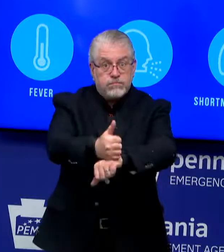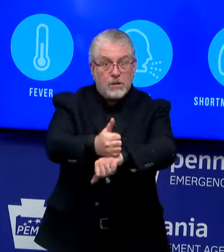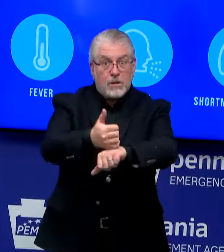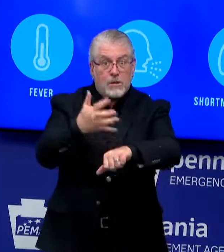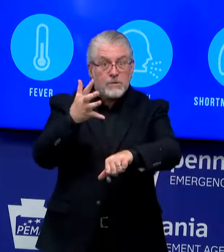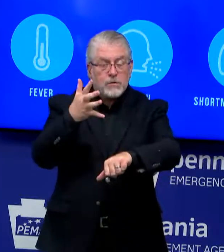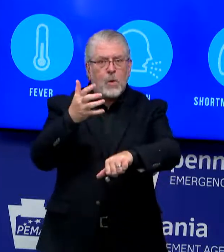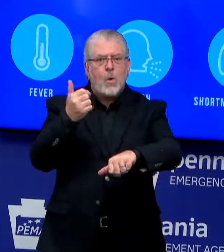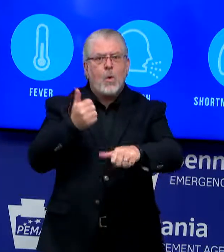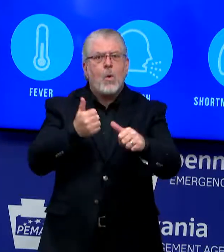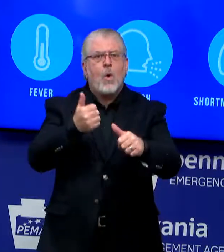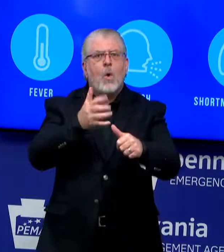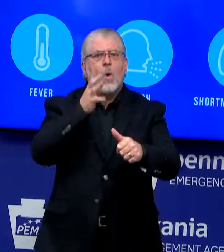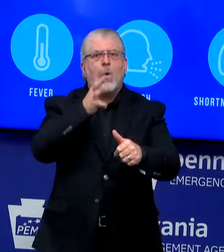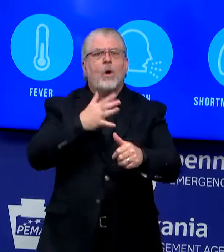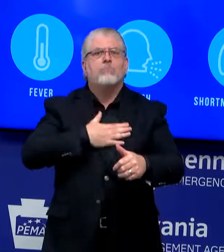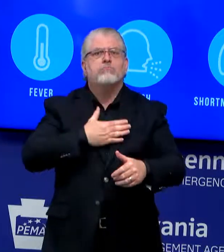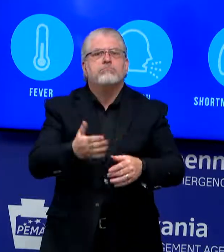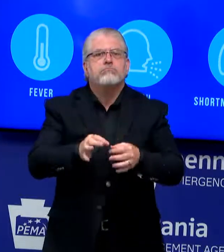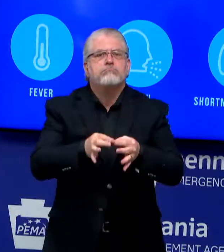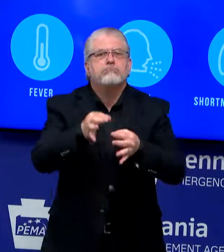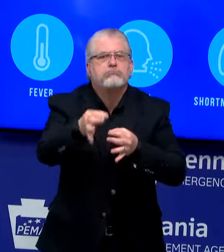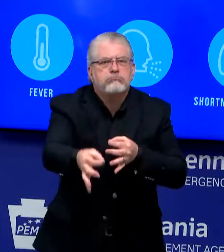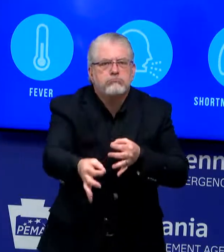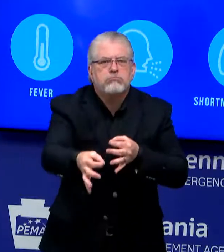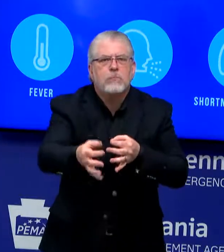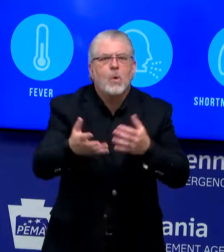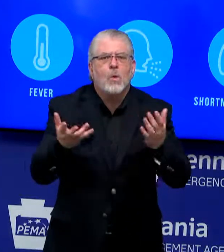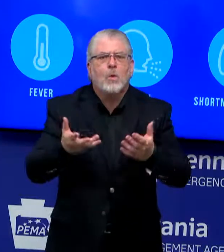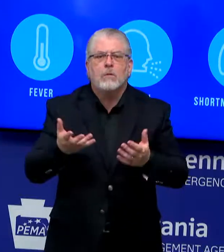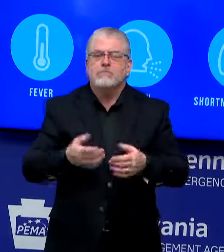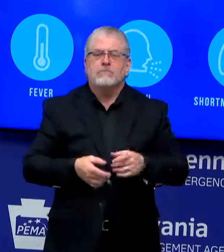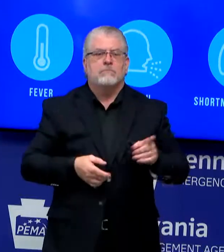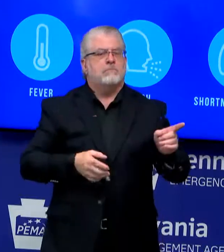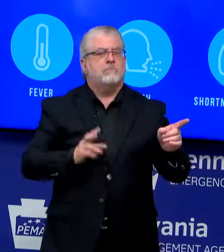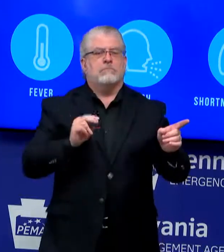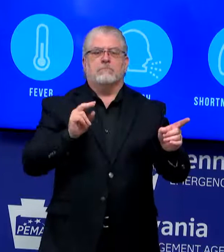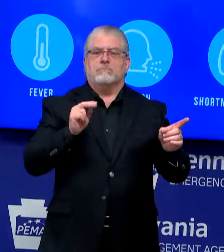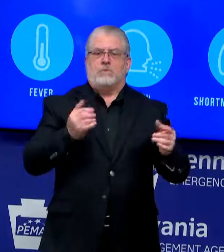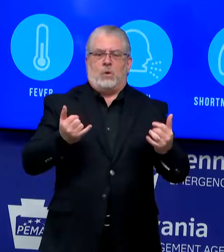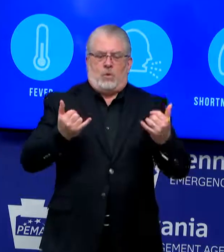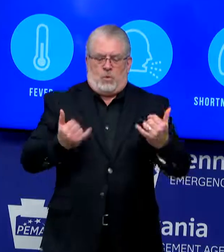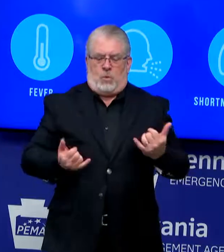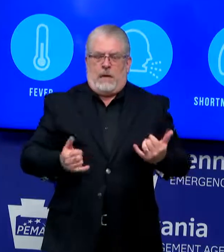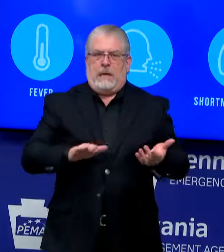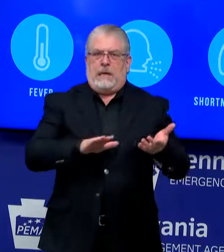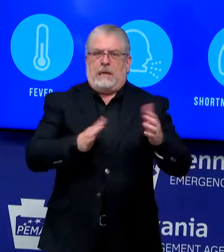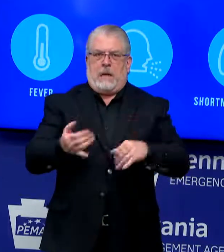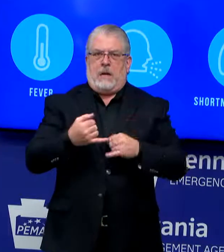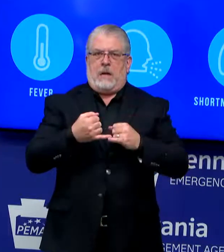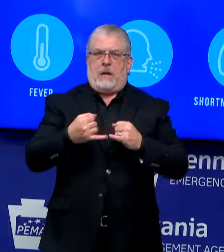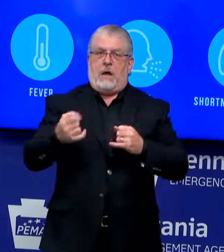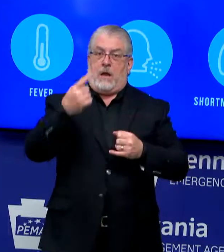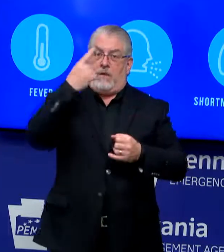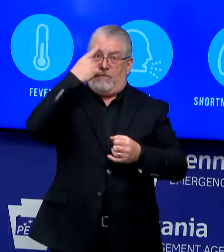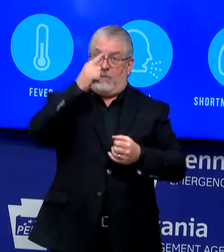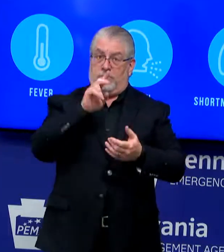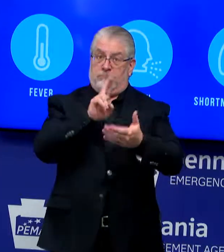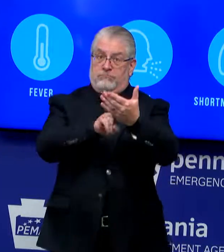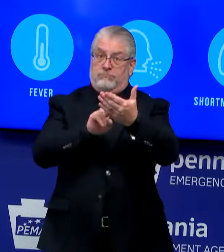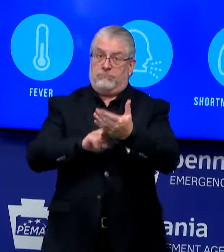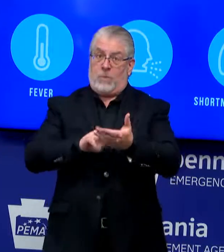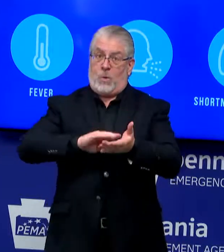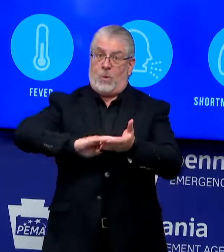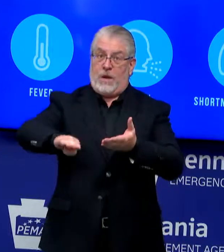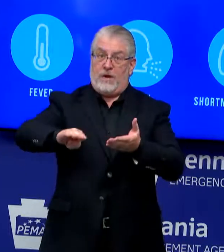No, the waiver deadline is 5 o'clock this evening. And let me just add to the point. I think there have been two